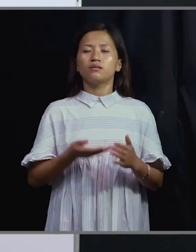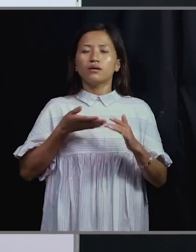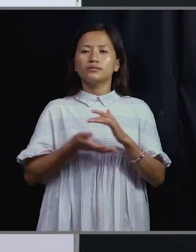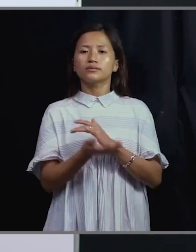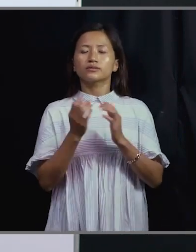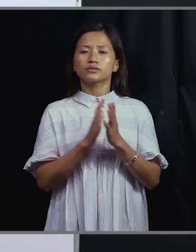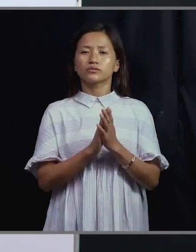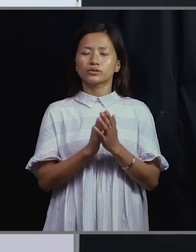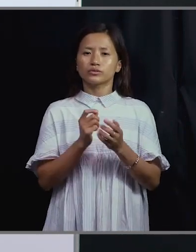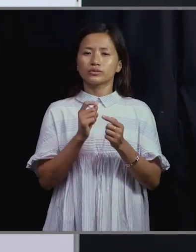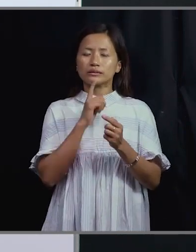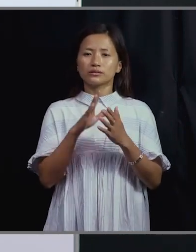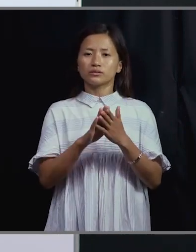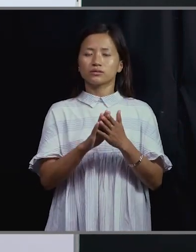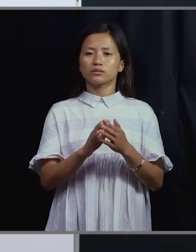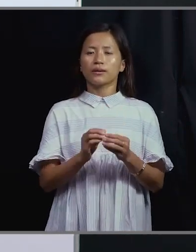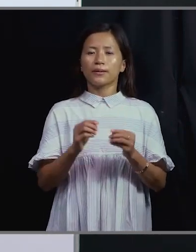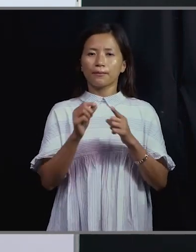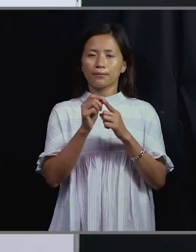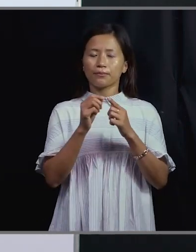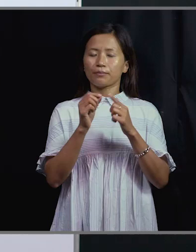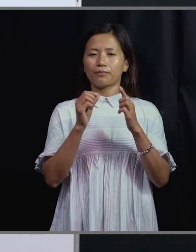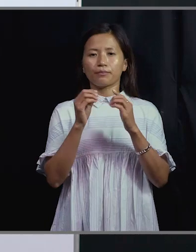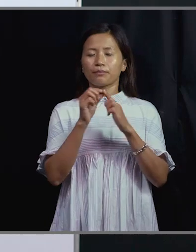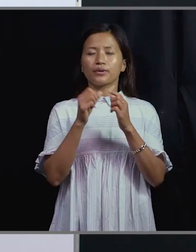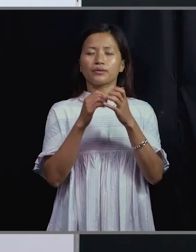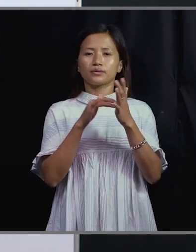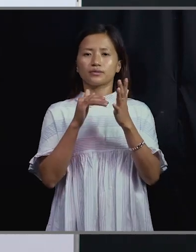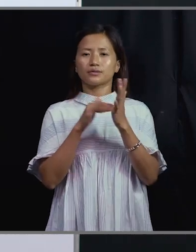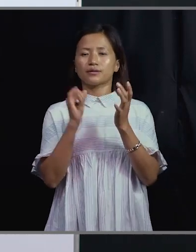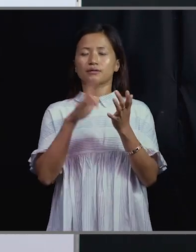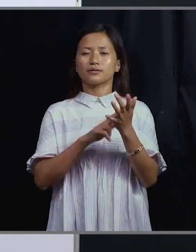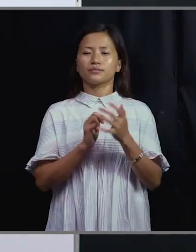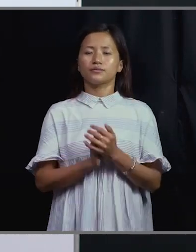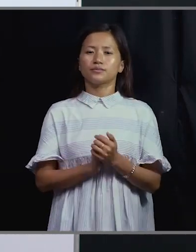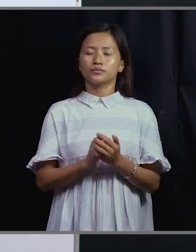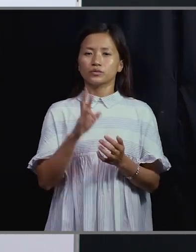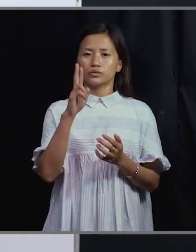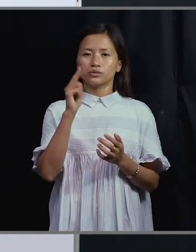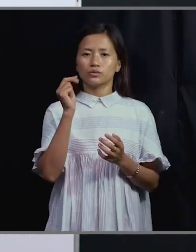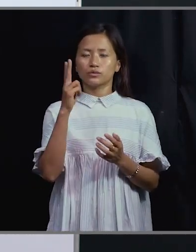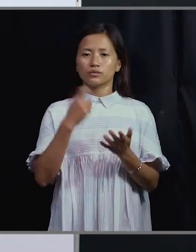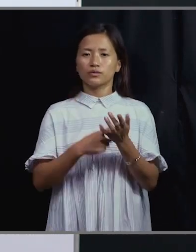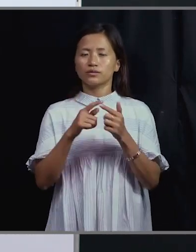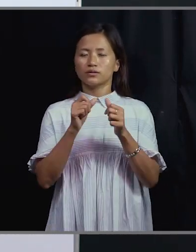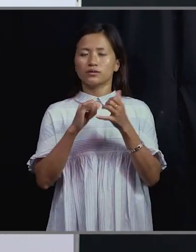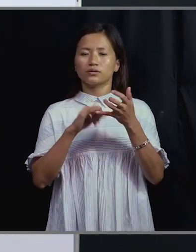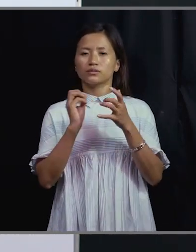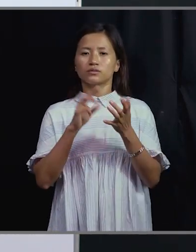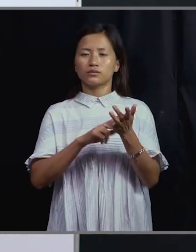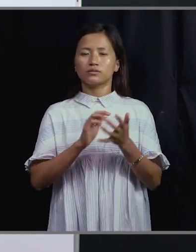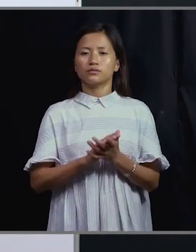more drastic conditions compared to that of benzene? Once again, there are two reasons for this. The first